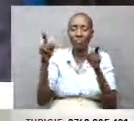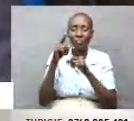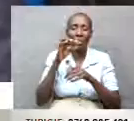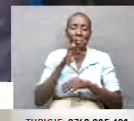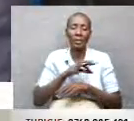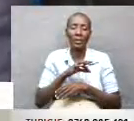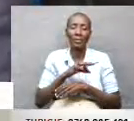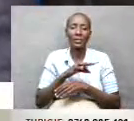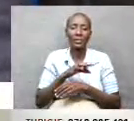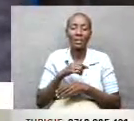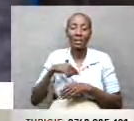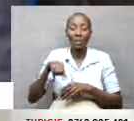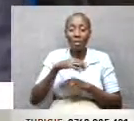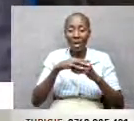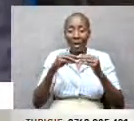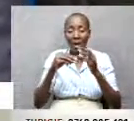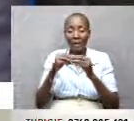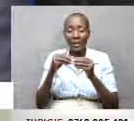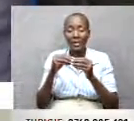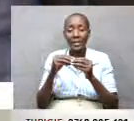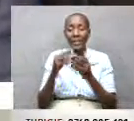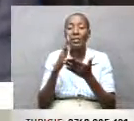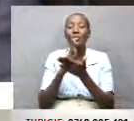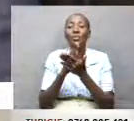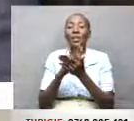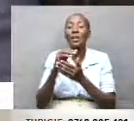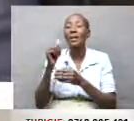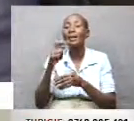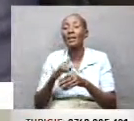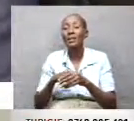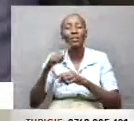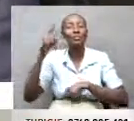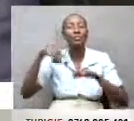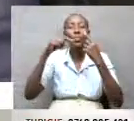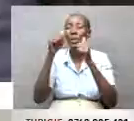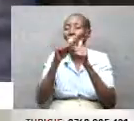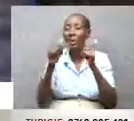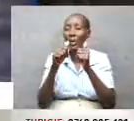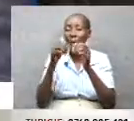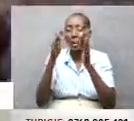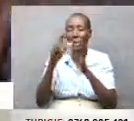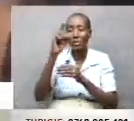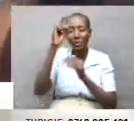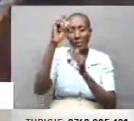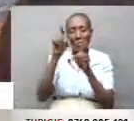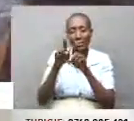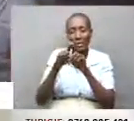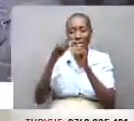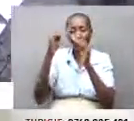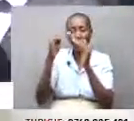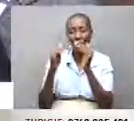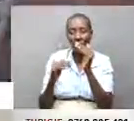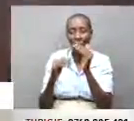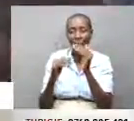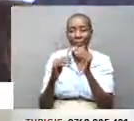solace in the fact that sometimes to win the war, one must be prepared to yield some battles. Tishio la gavana